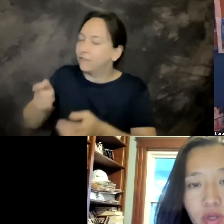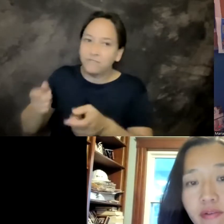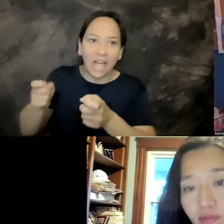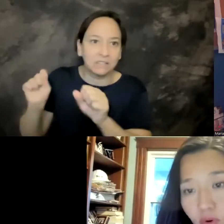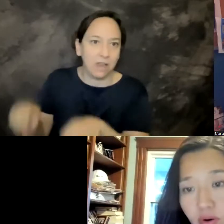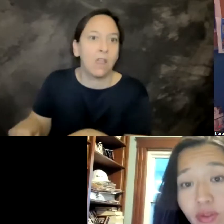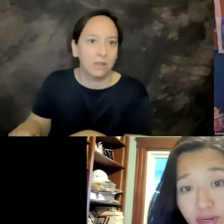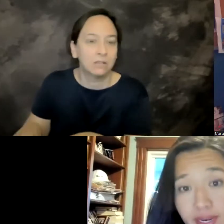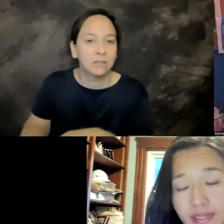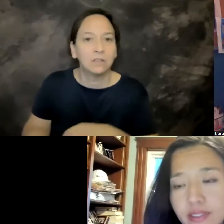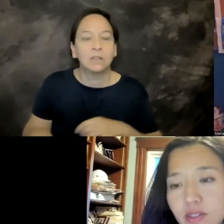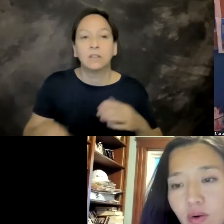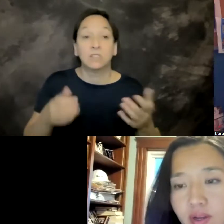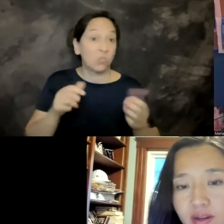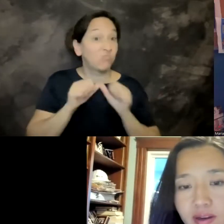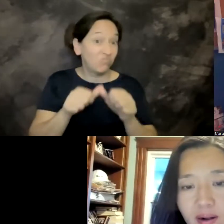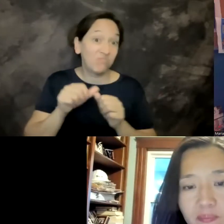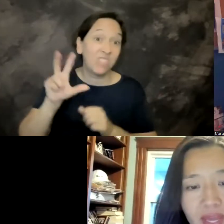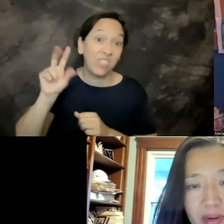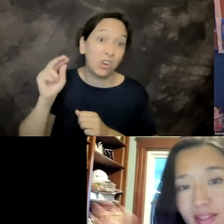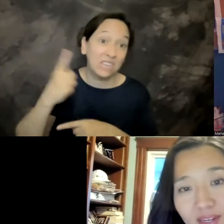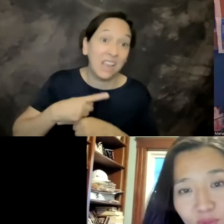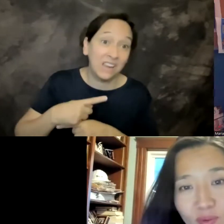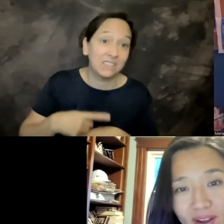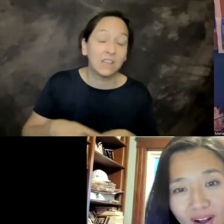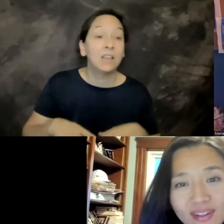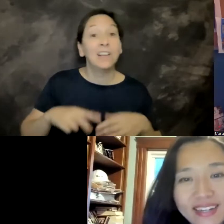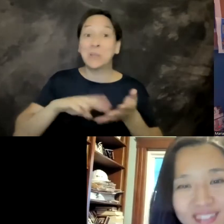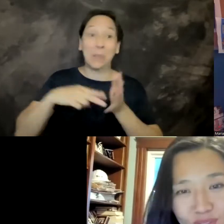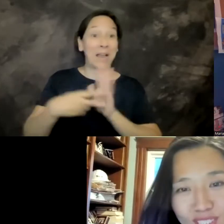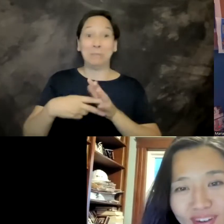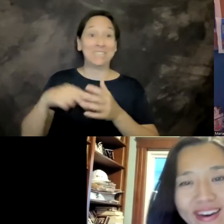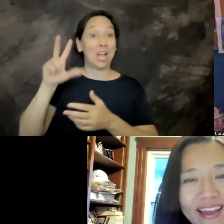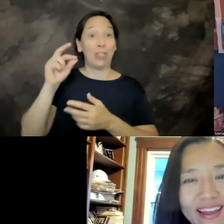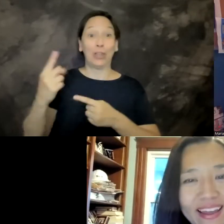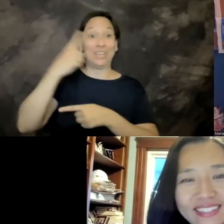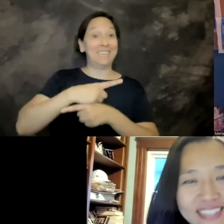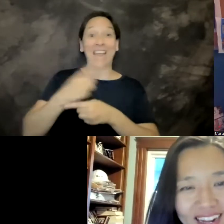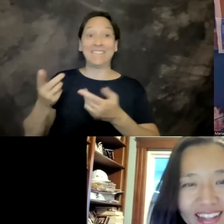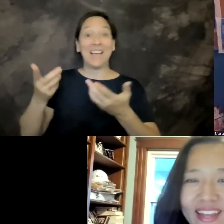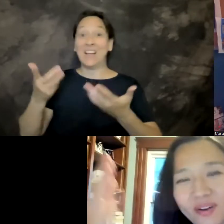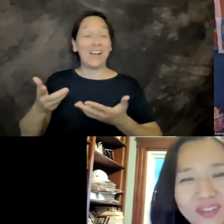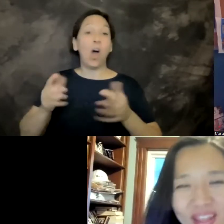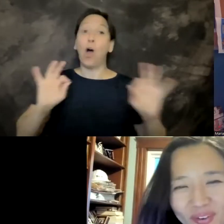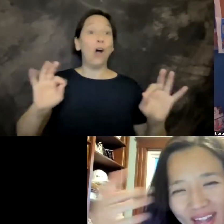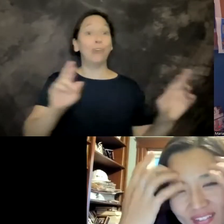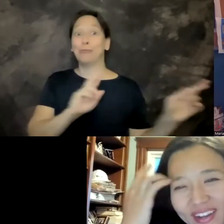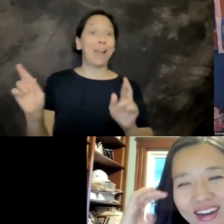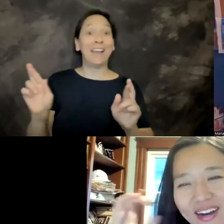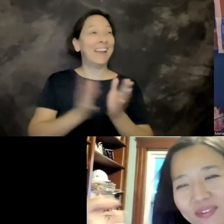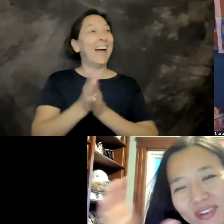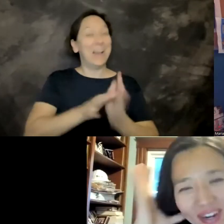this goes on for 30 days. And so then by the end, we will be all used to it and set, and then we'll